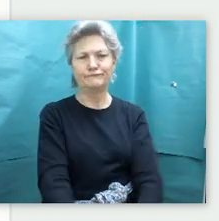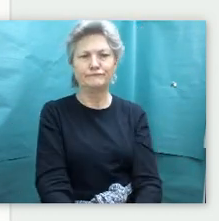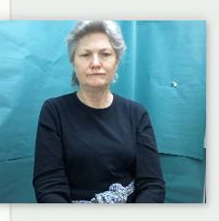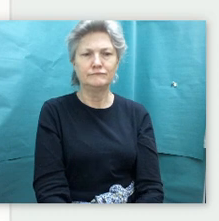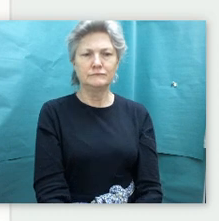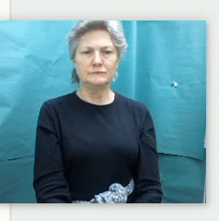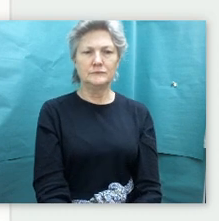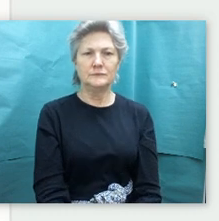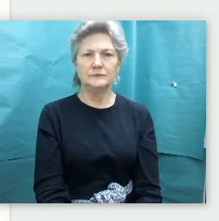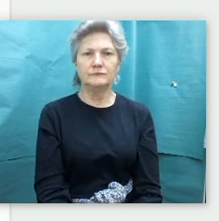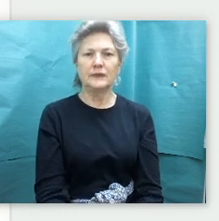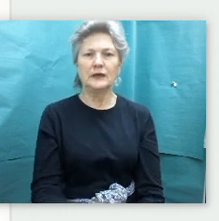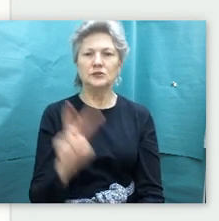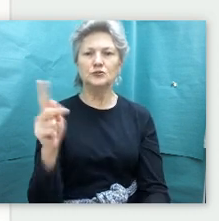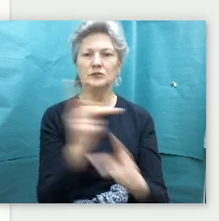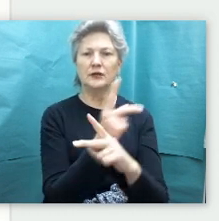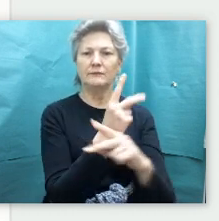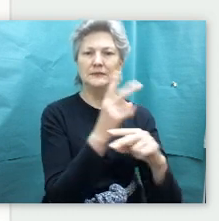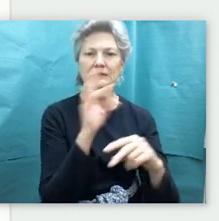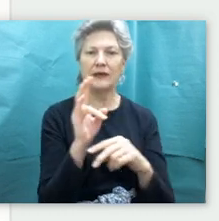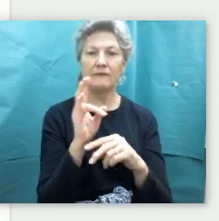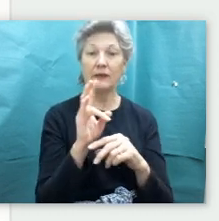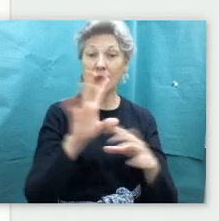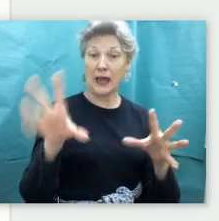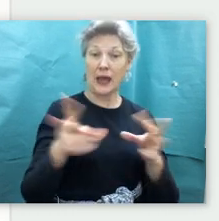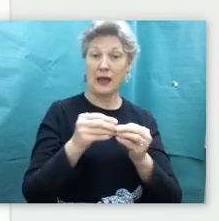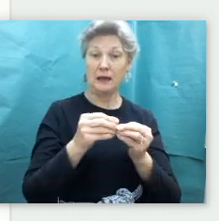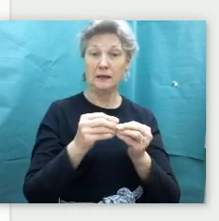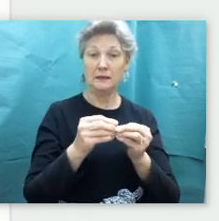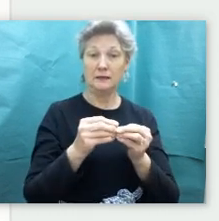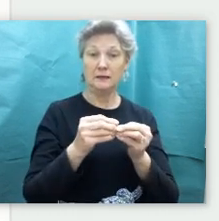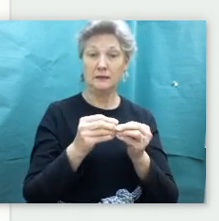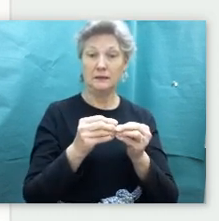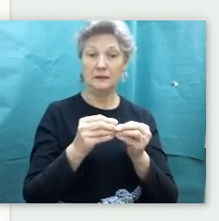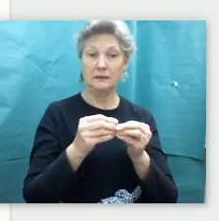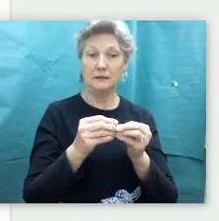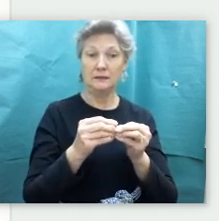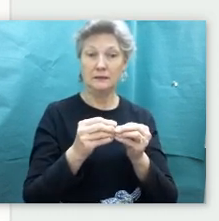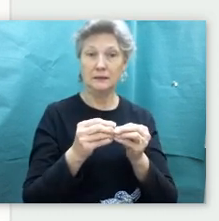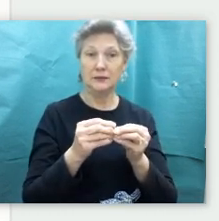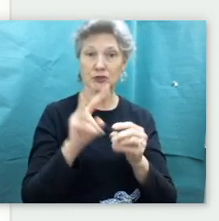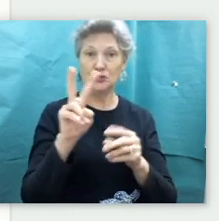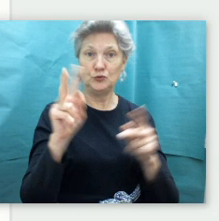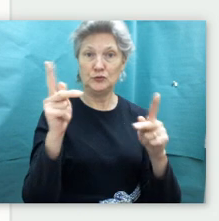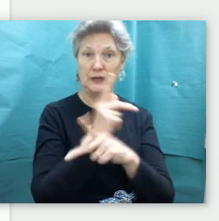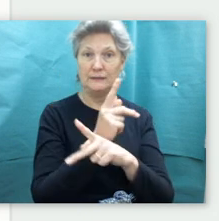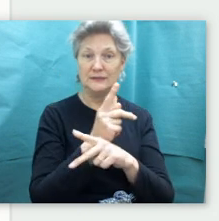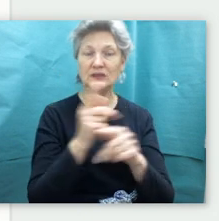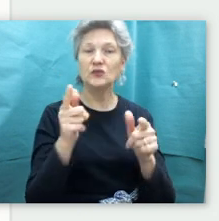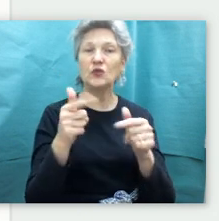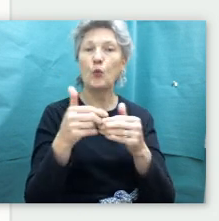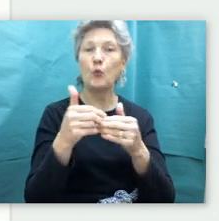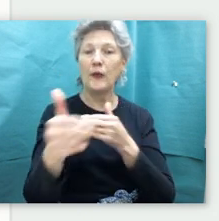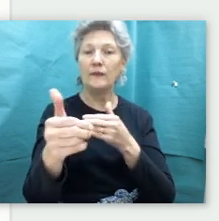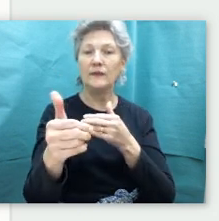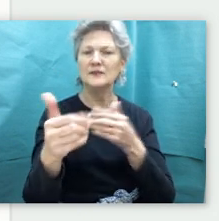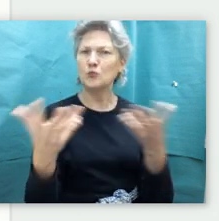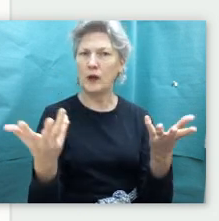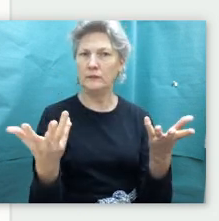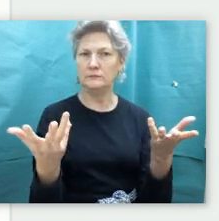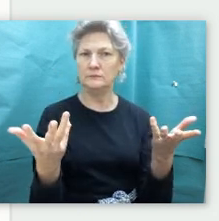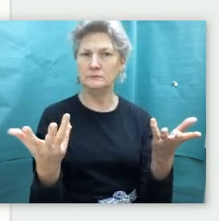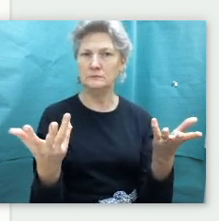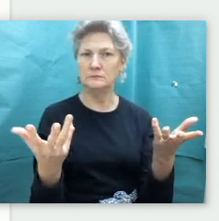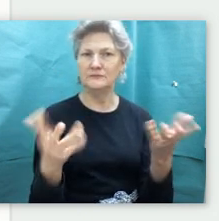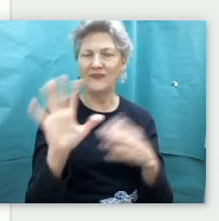All right, so I have 2 times 7, and then I'm going to add my 2 times the width, and my width is,